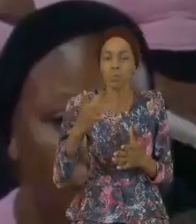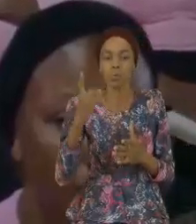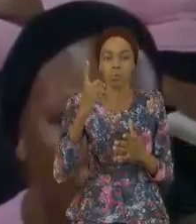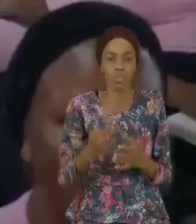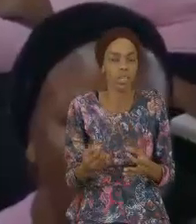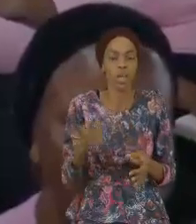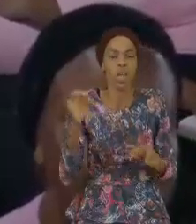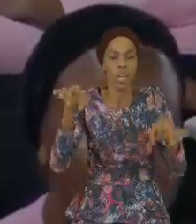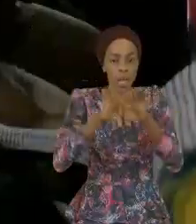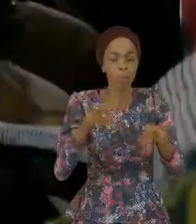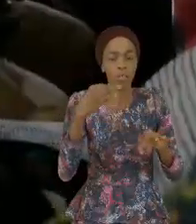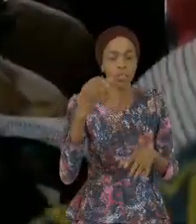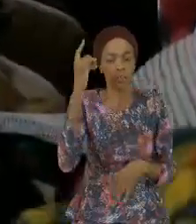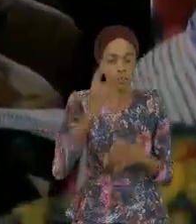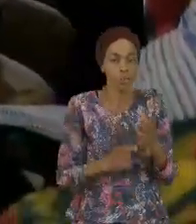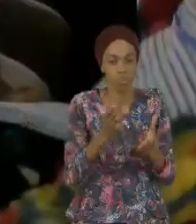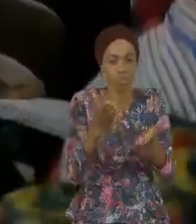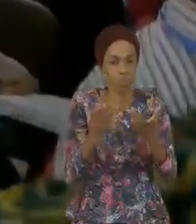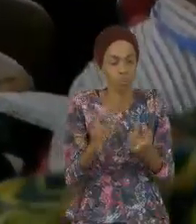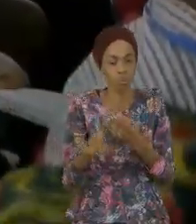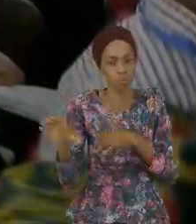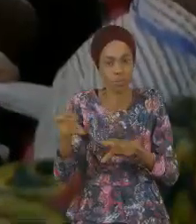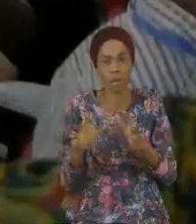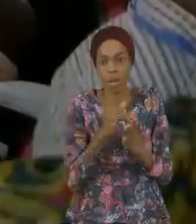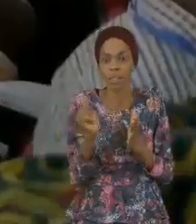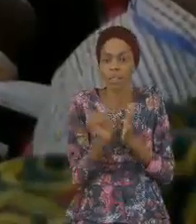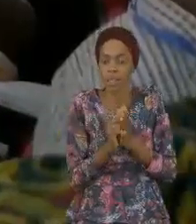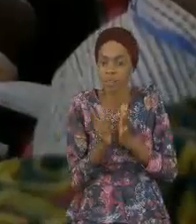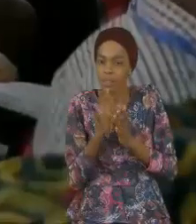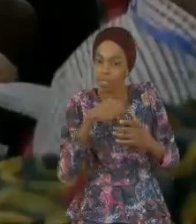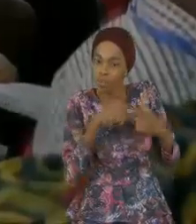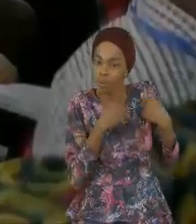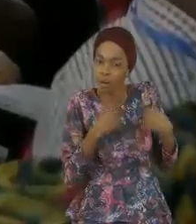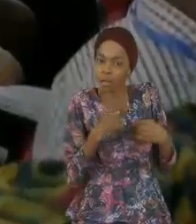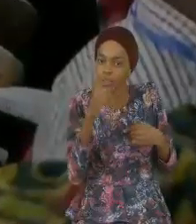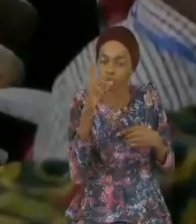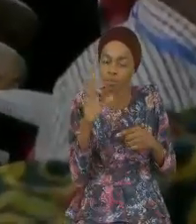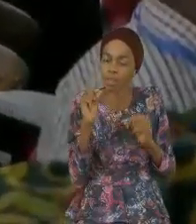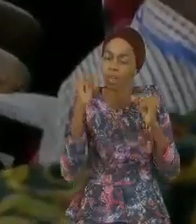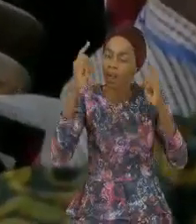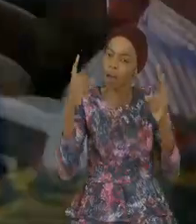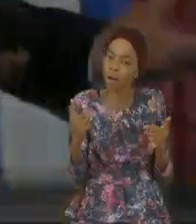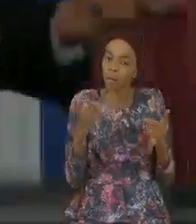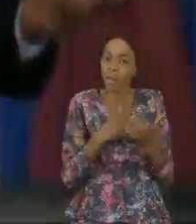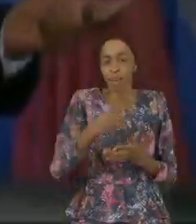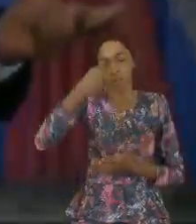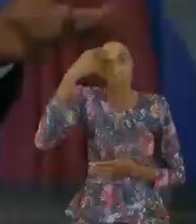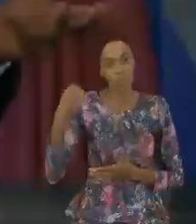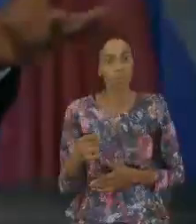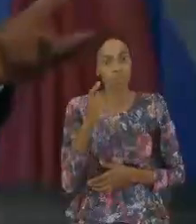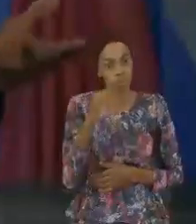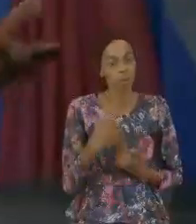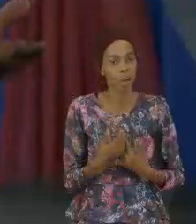I am going to do, that alarm rings and I must be awake, because I have come